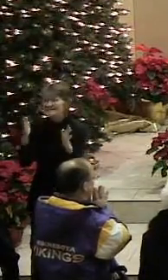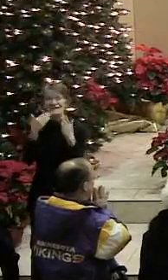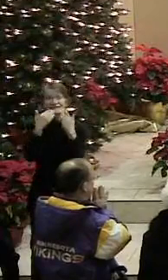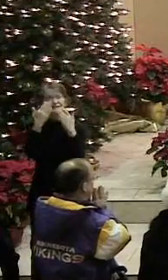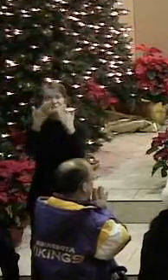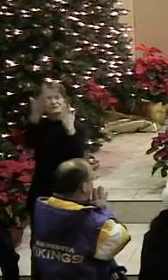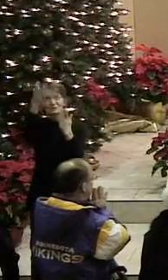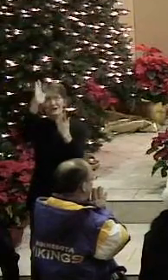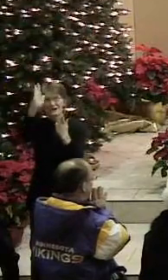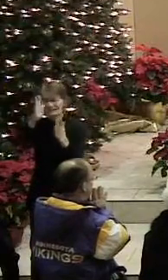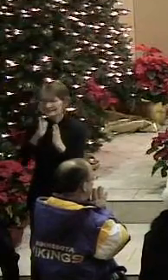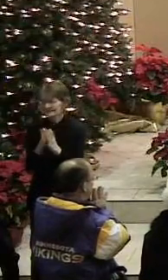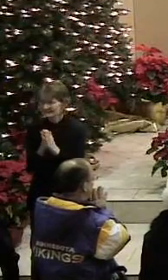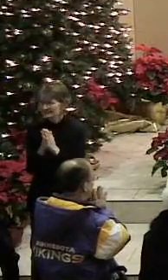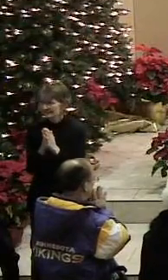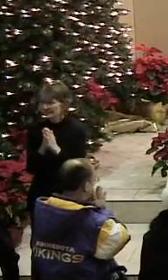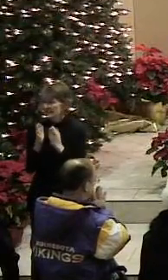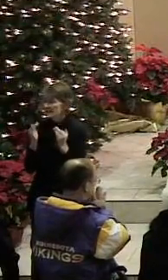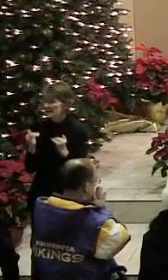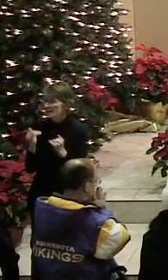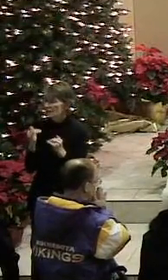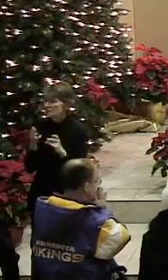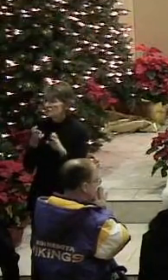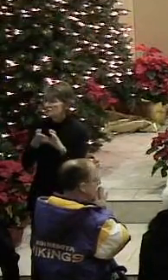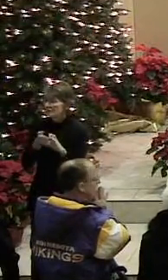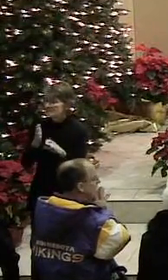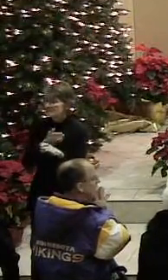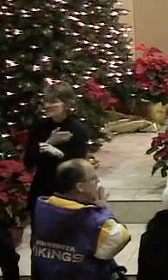Thanks be to God. Please join us in singing our